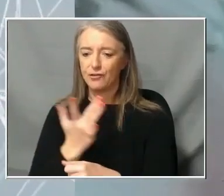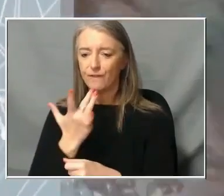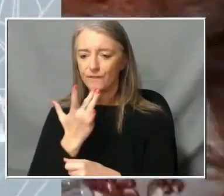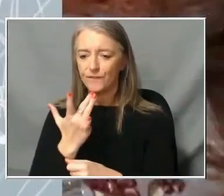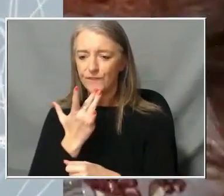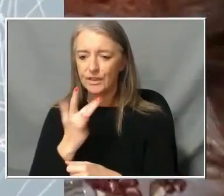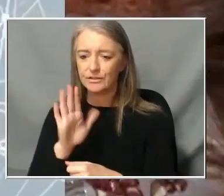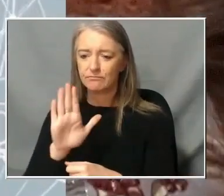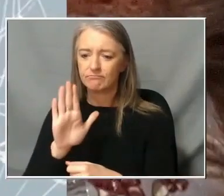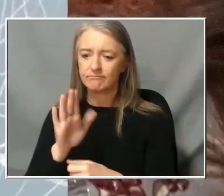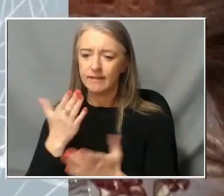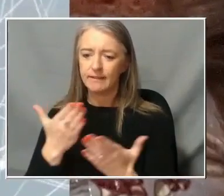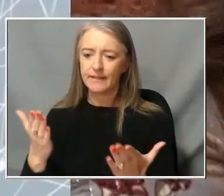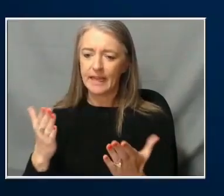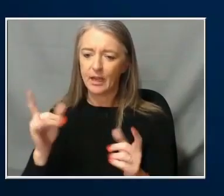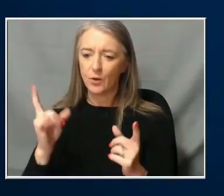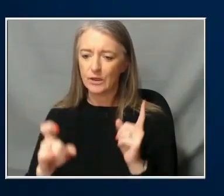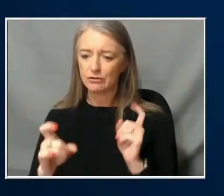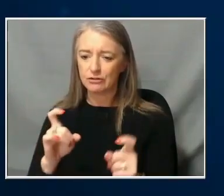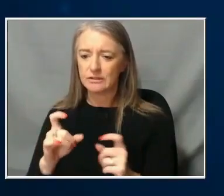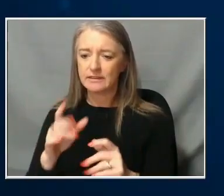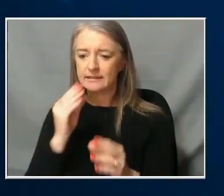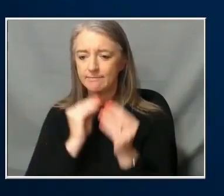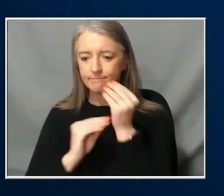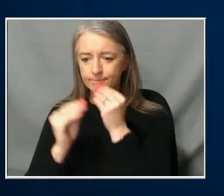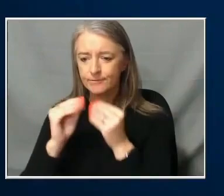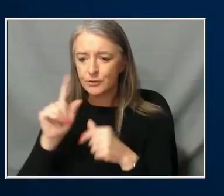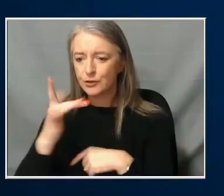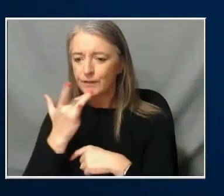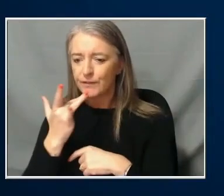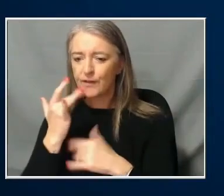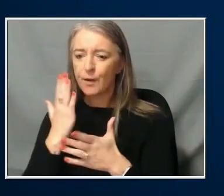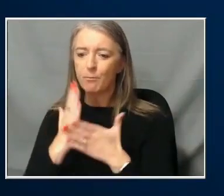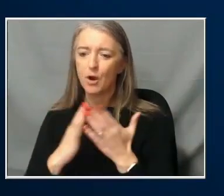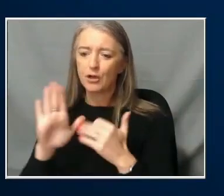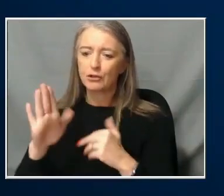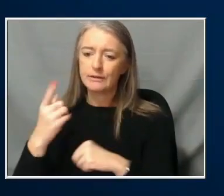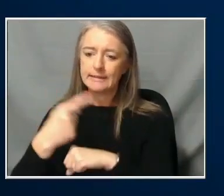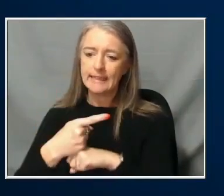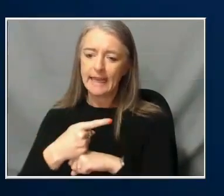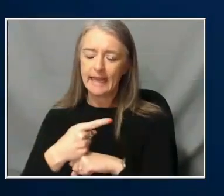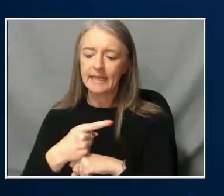what was your favorite thing questions. So, at dinner it'll be, what was your favorite part of your day?